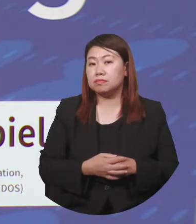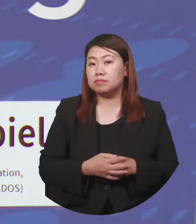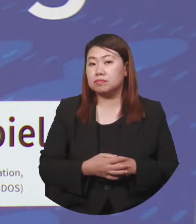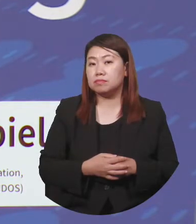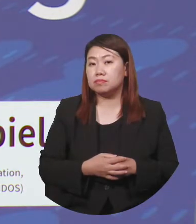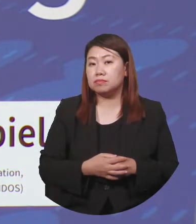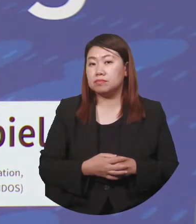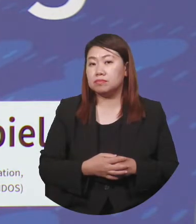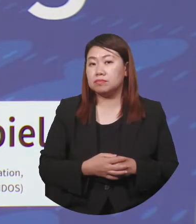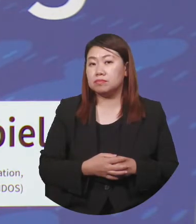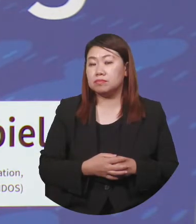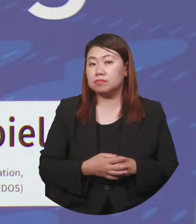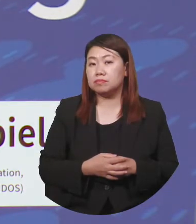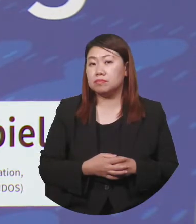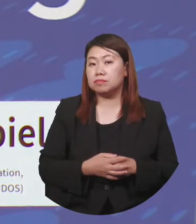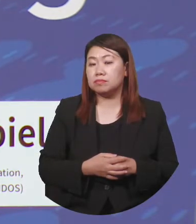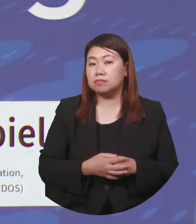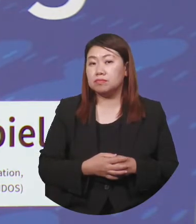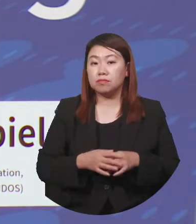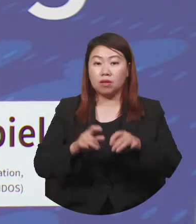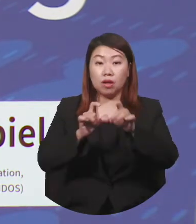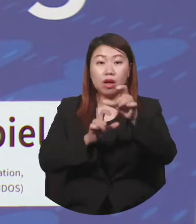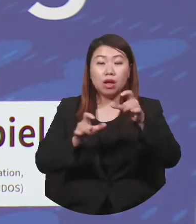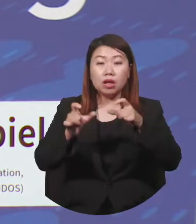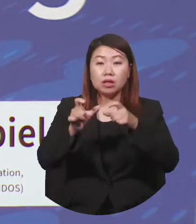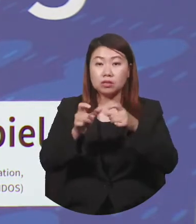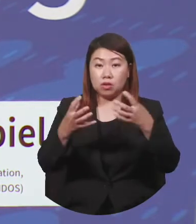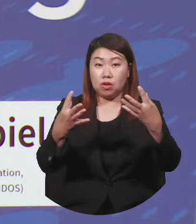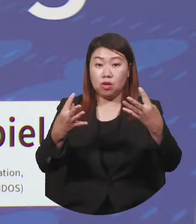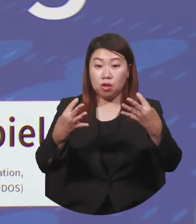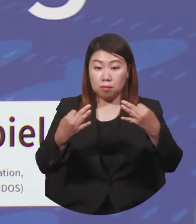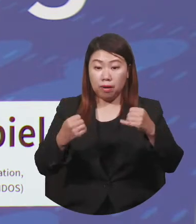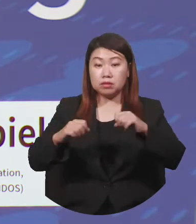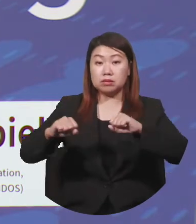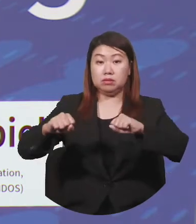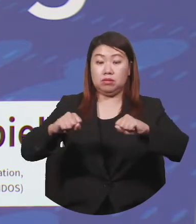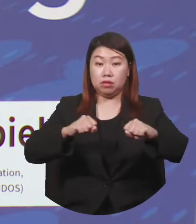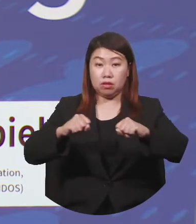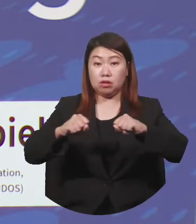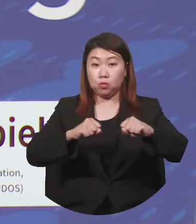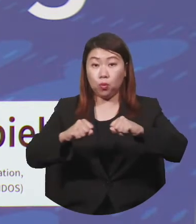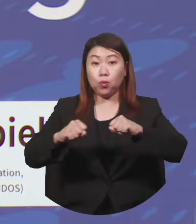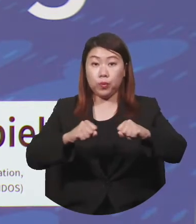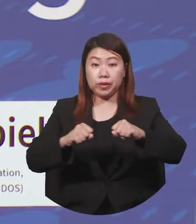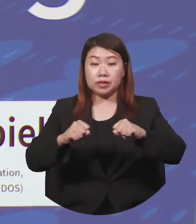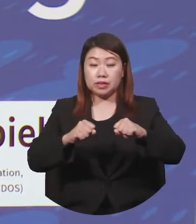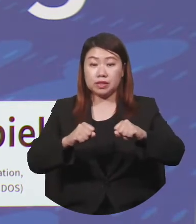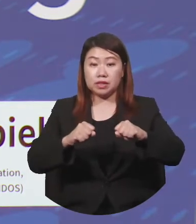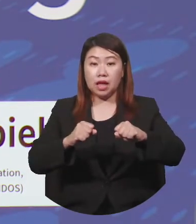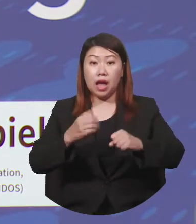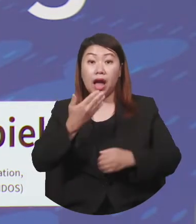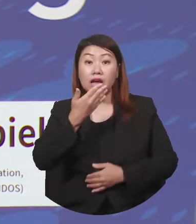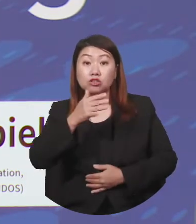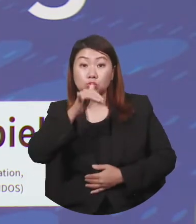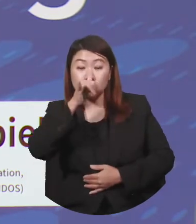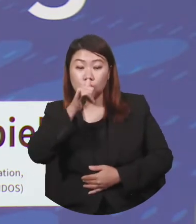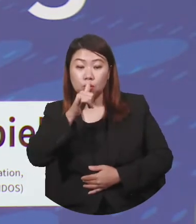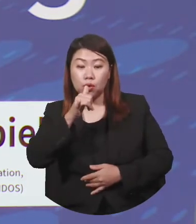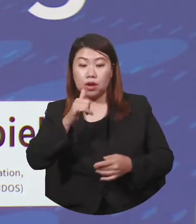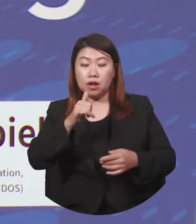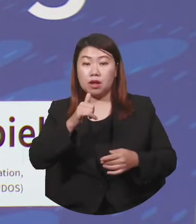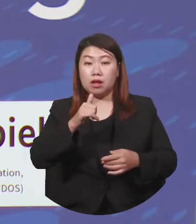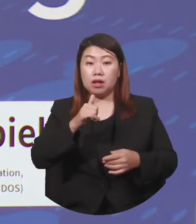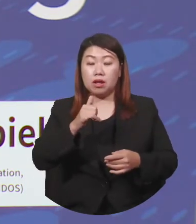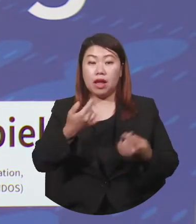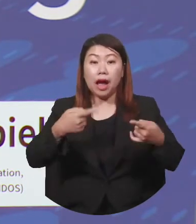even, to give it more momentum, maybe 2 or 3 aspects in this regard. First of all, I think for OECD DAC countries, it's important to keep up